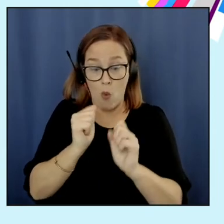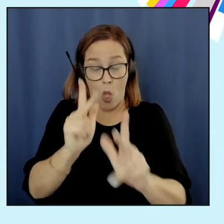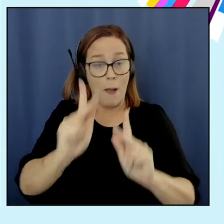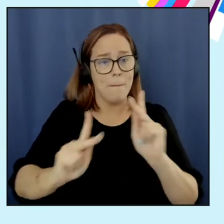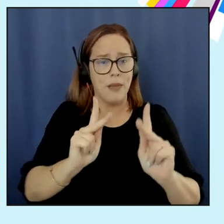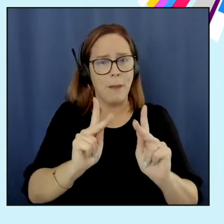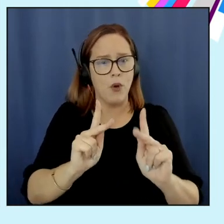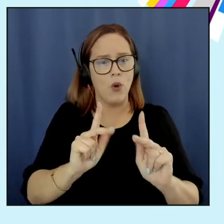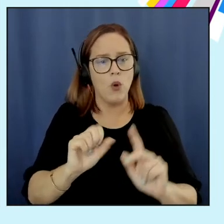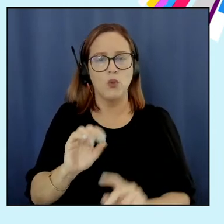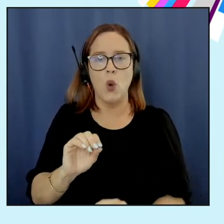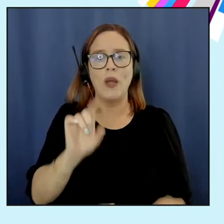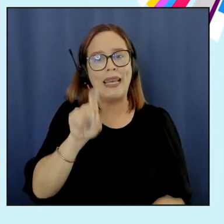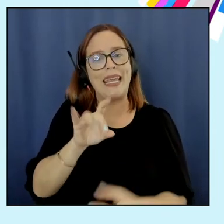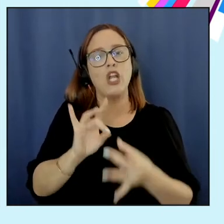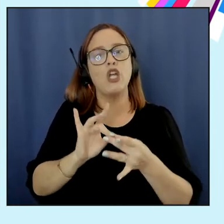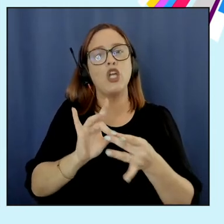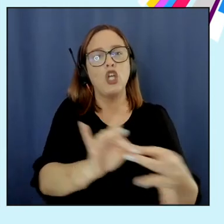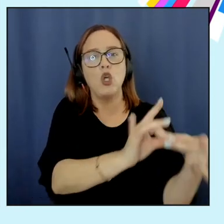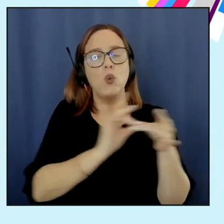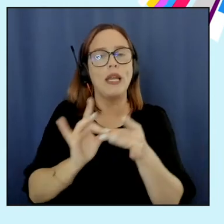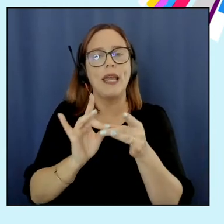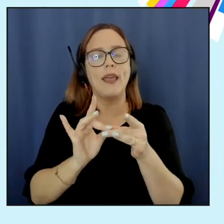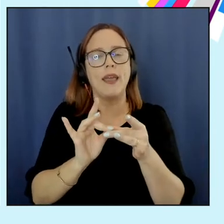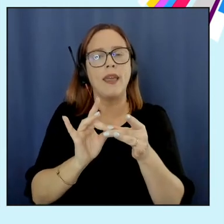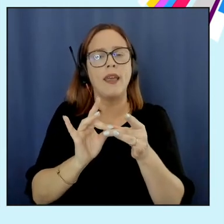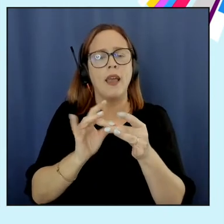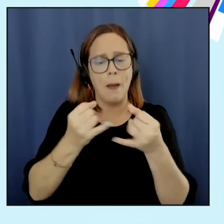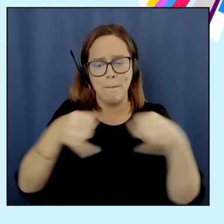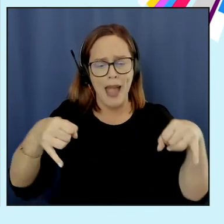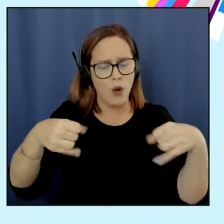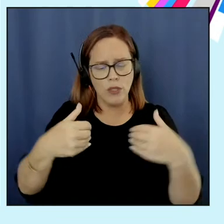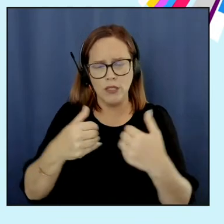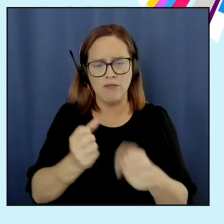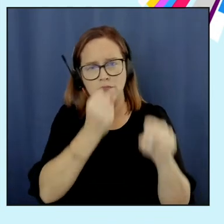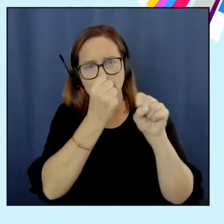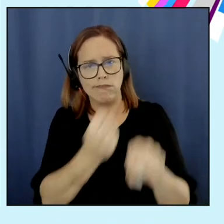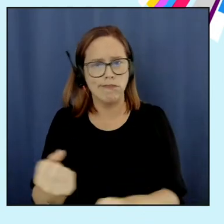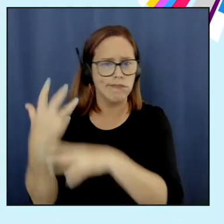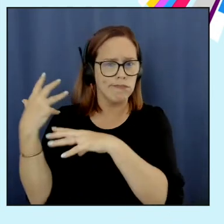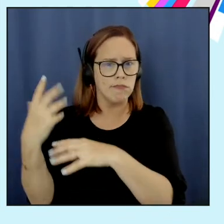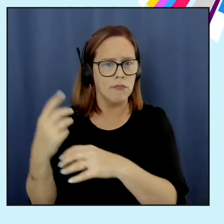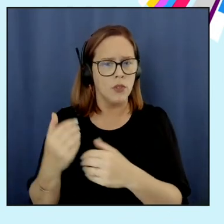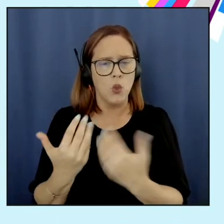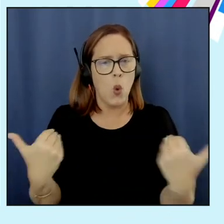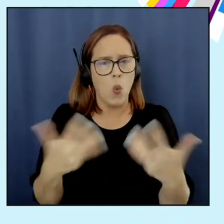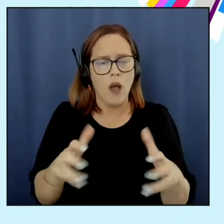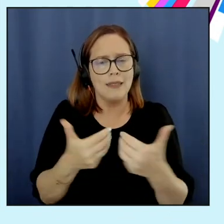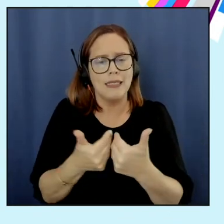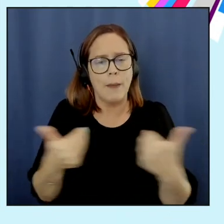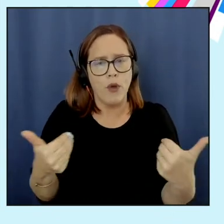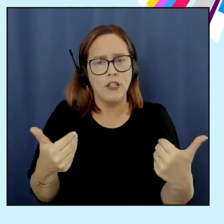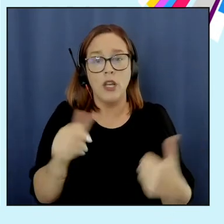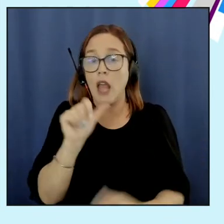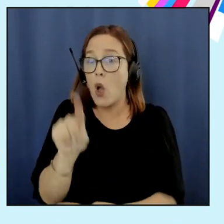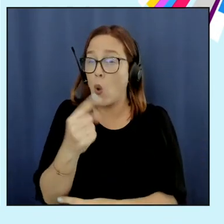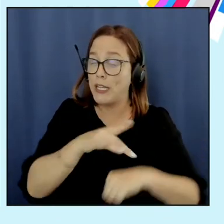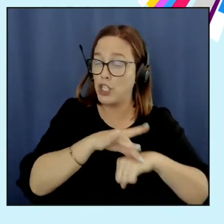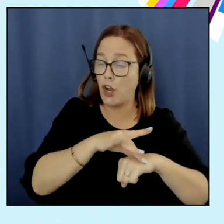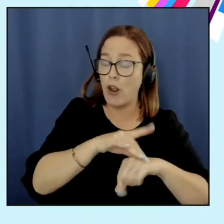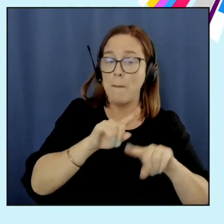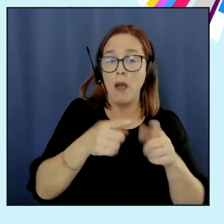unity, to look over all the boundaries that separate us, and not only geographical ones, but also languages, ethnicities,